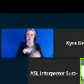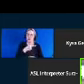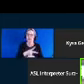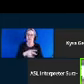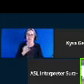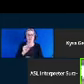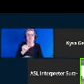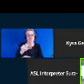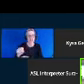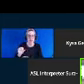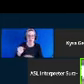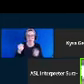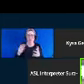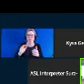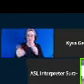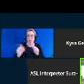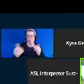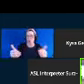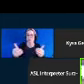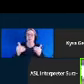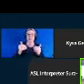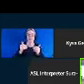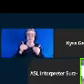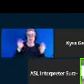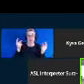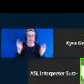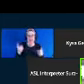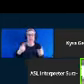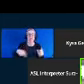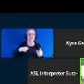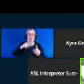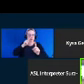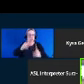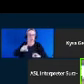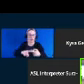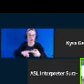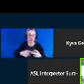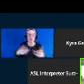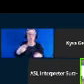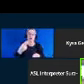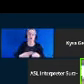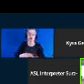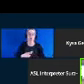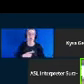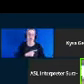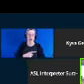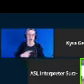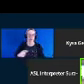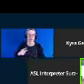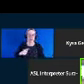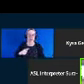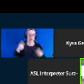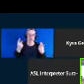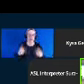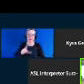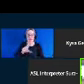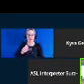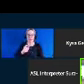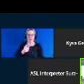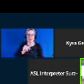mass casualty incidents that we respond to. And they are what we call legislative incidents in the non-Stafford